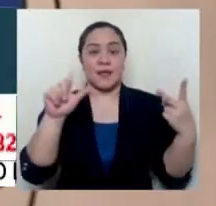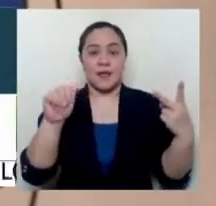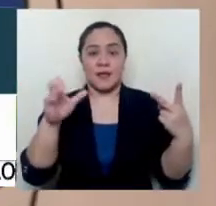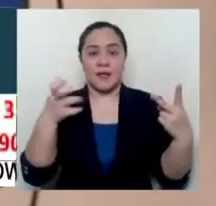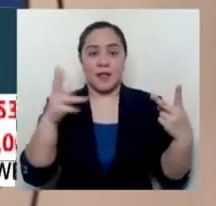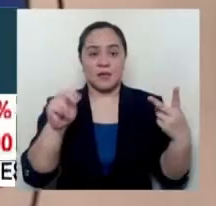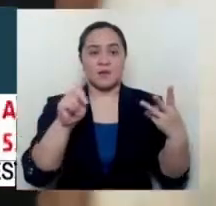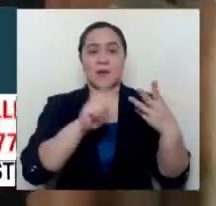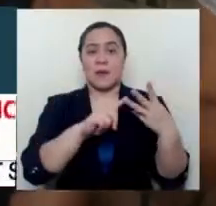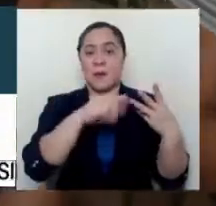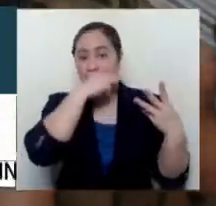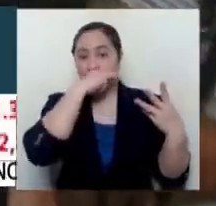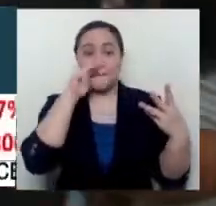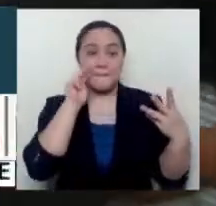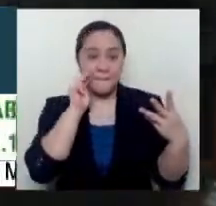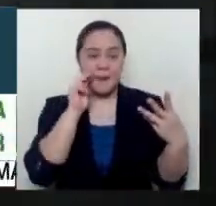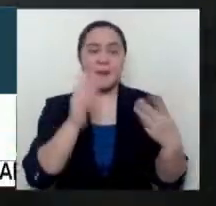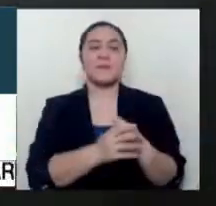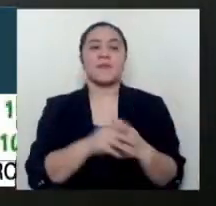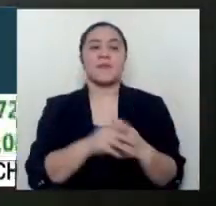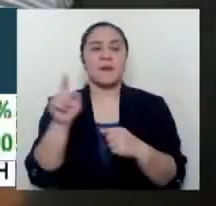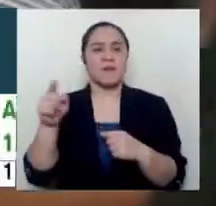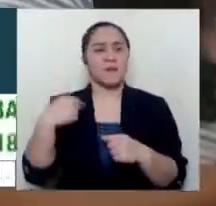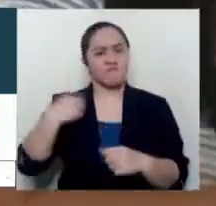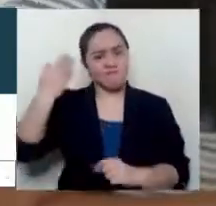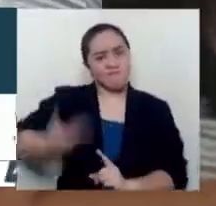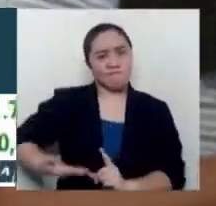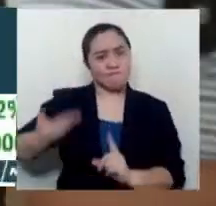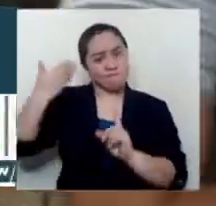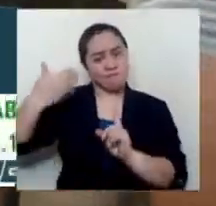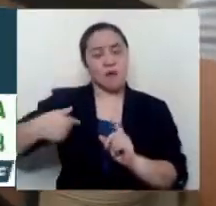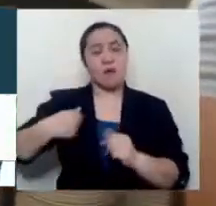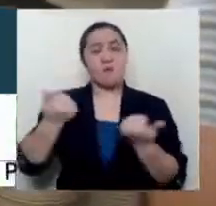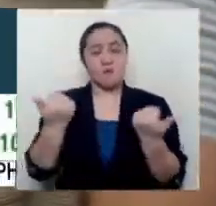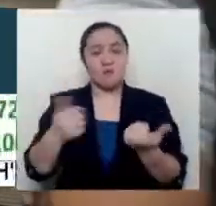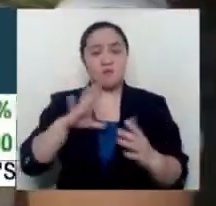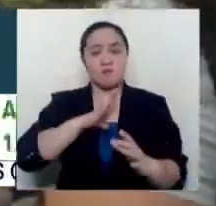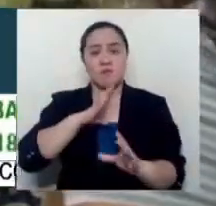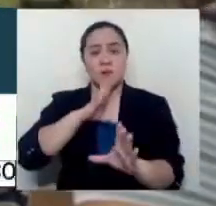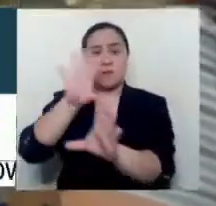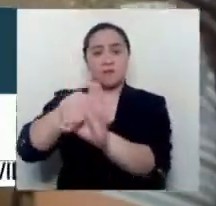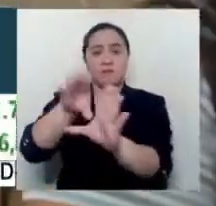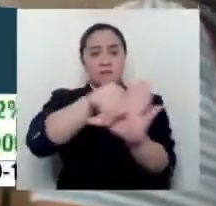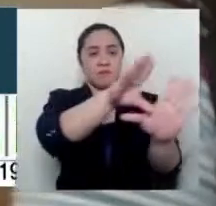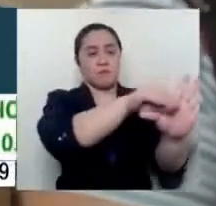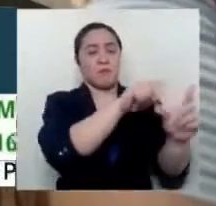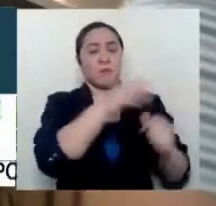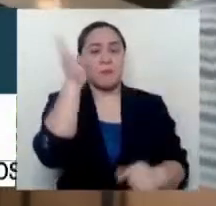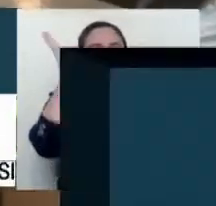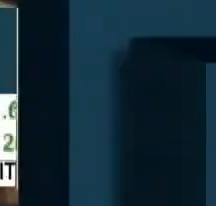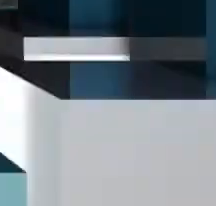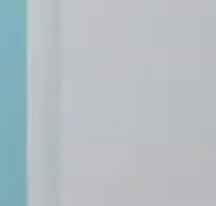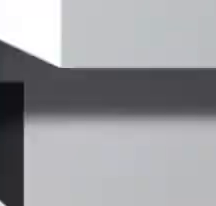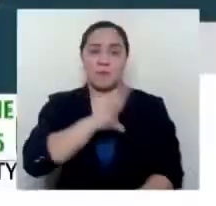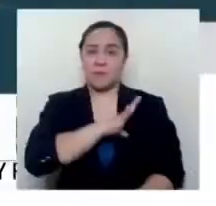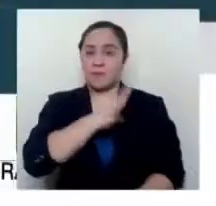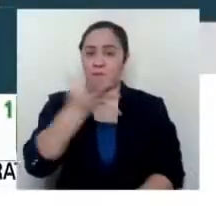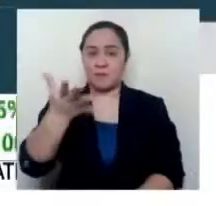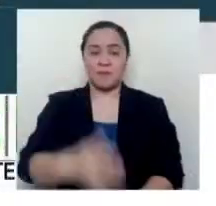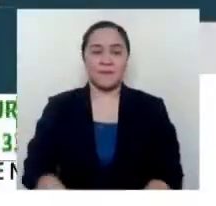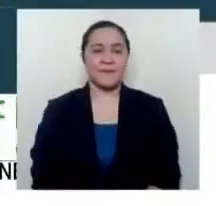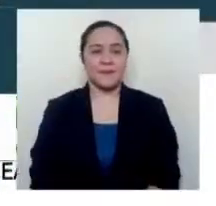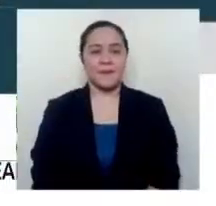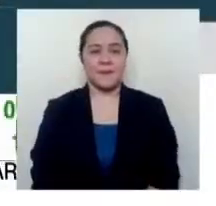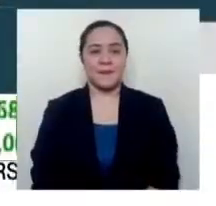Manny Pacquiao. Escudero says he's even willing to be part of Bongbong Marcos's Senate slate.